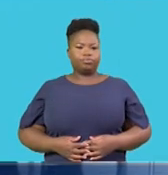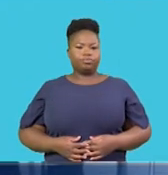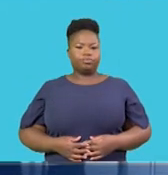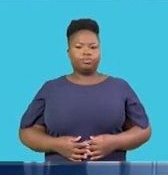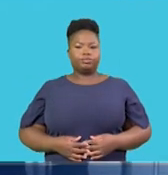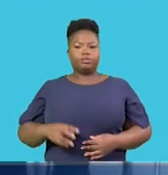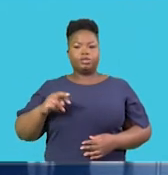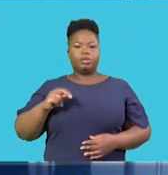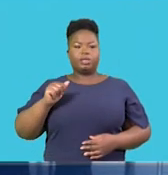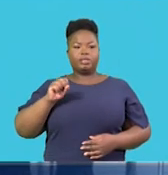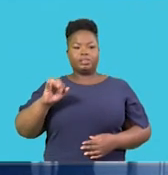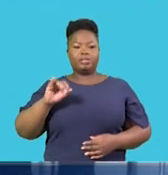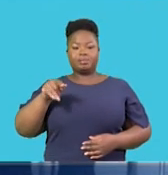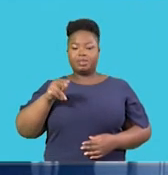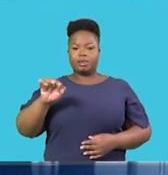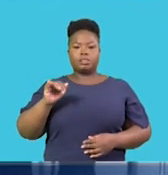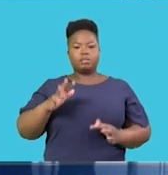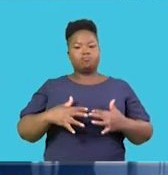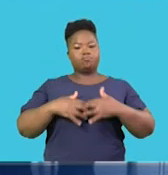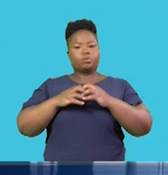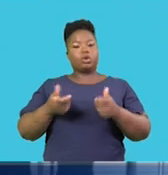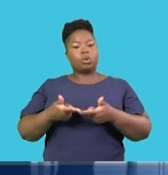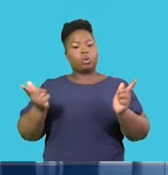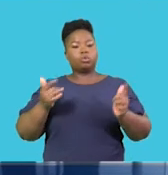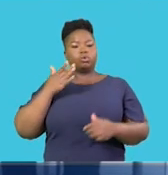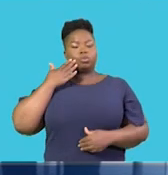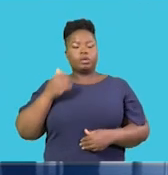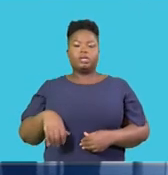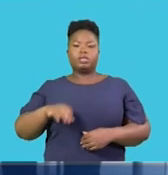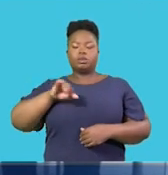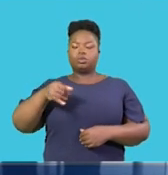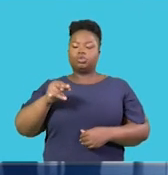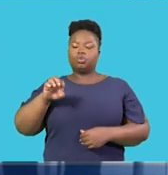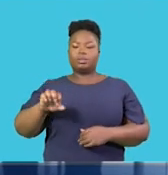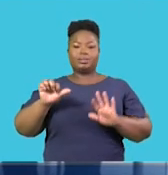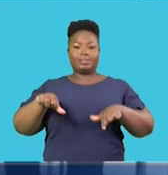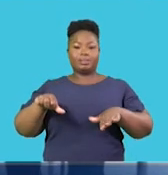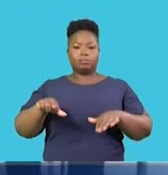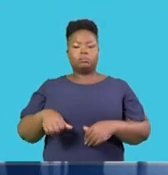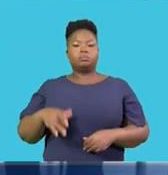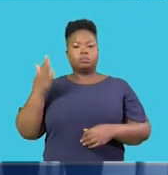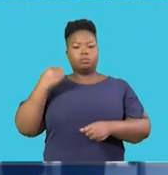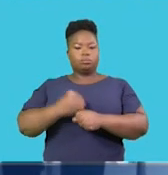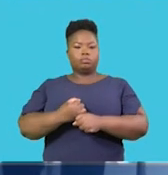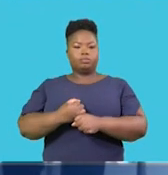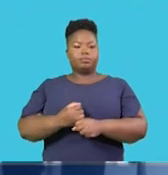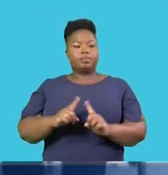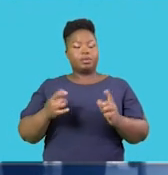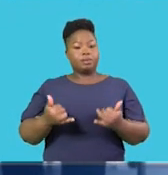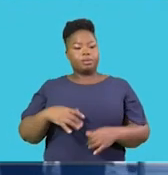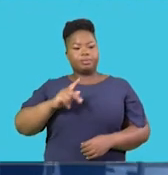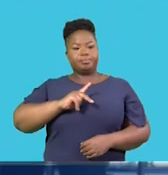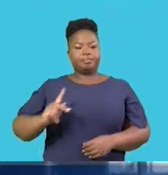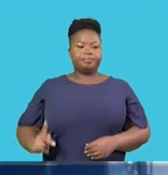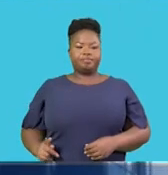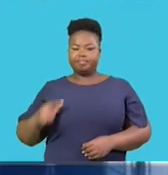Eliphulo inasi spani lasungulwa ngokusesikweni ngenyanga yesilimela kunyaka ophelileyo. Kwaye inkulumbuso ithi